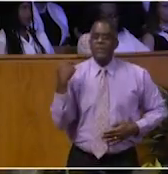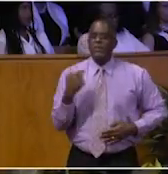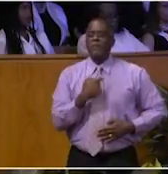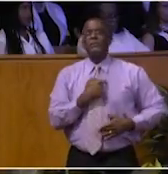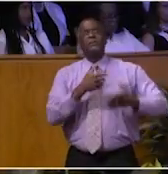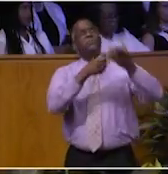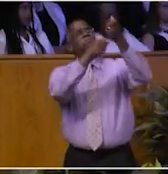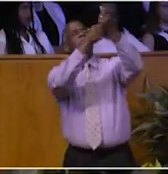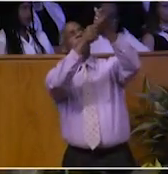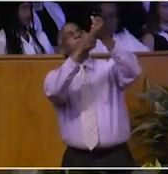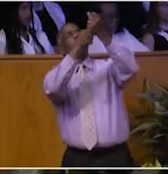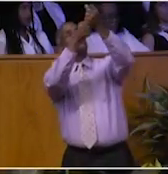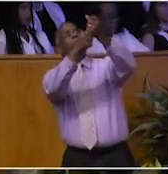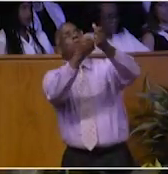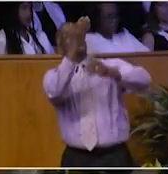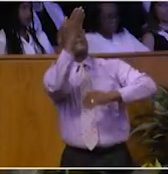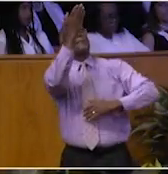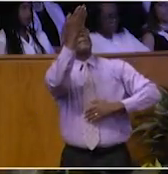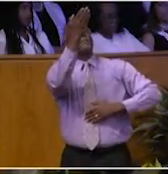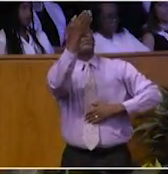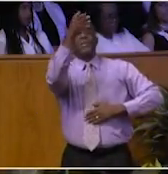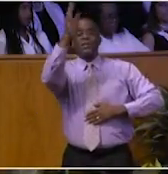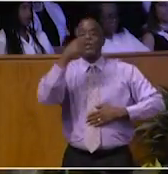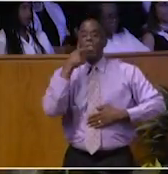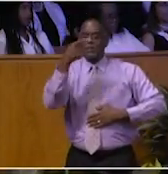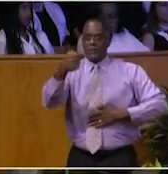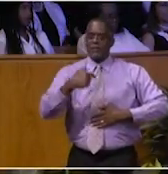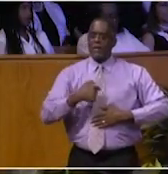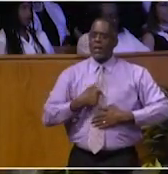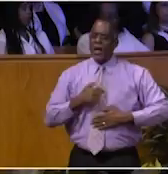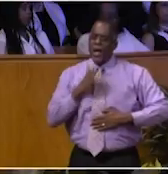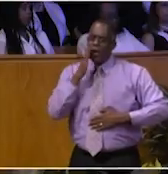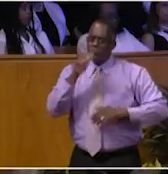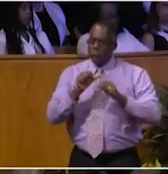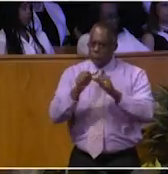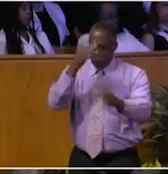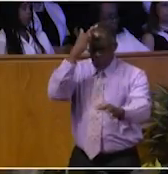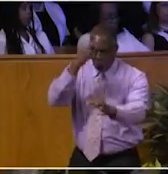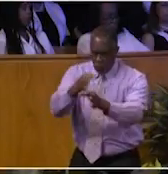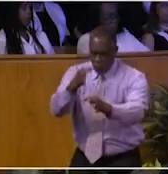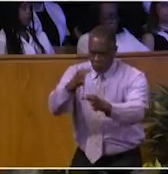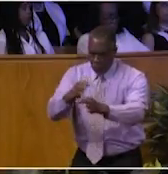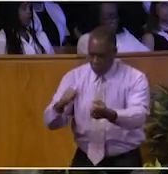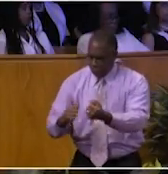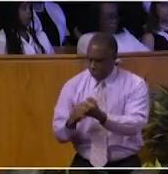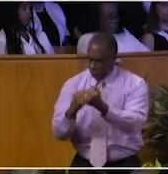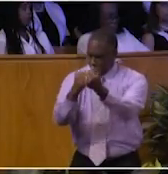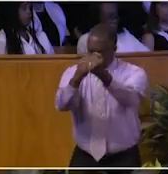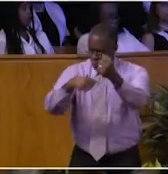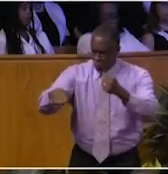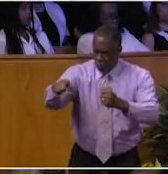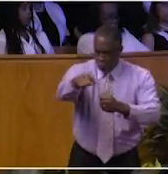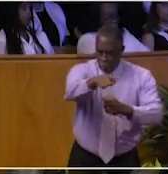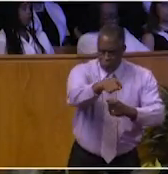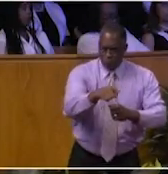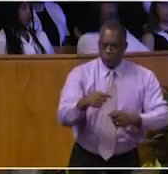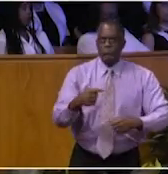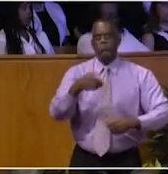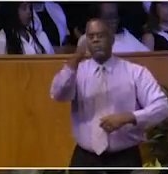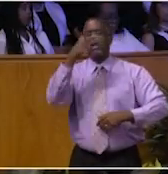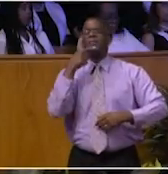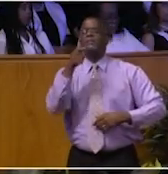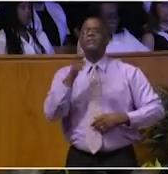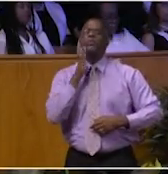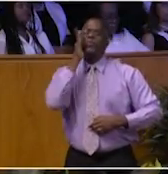our trust in Him, He said, I'll be faithful and I'll see you through to the end.